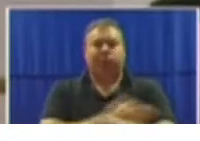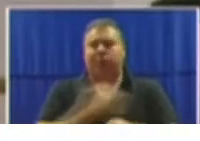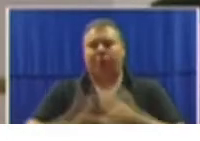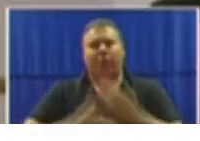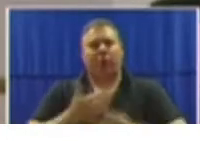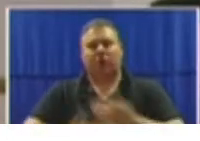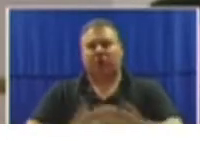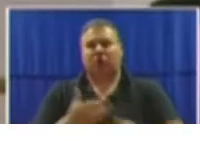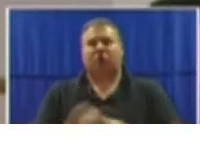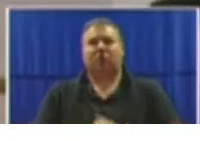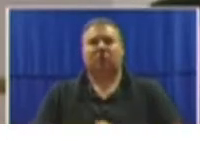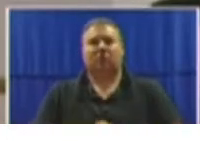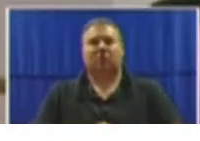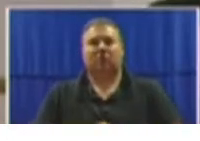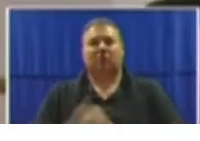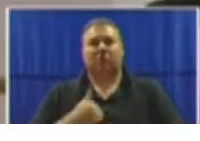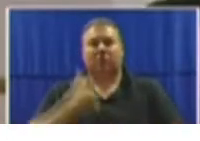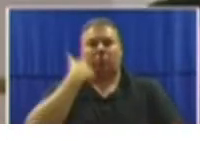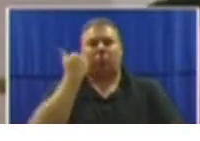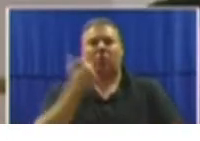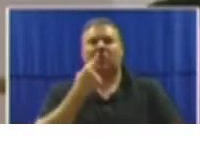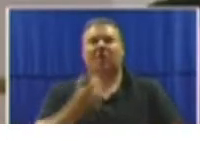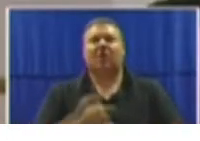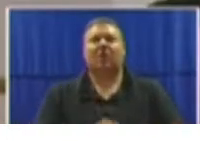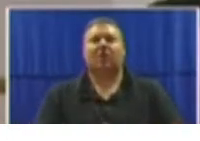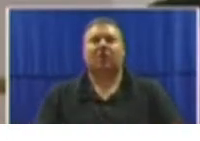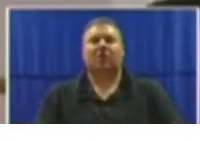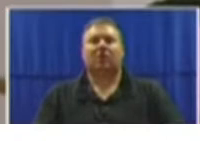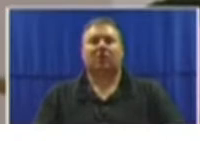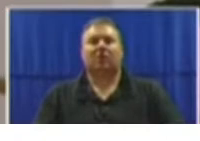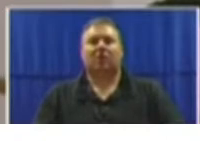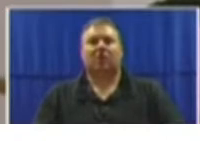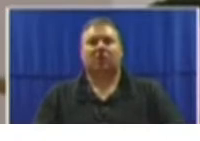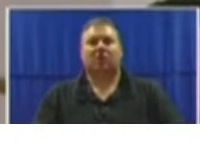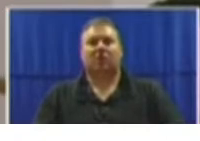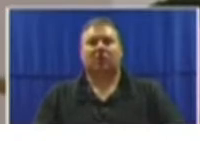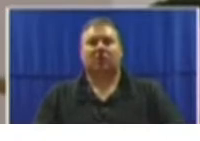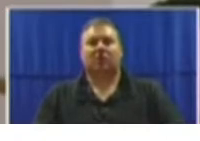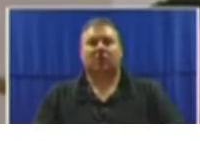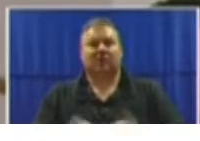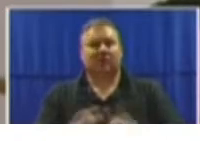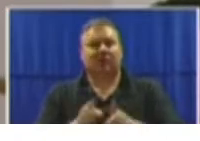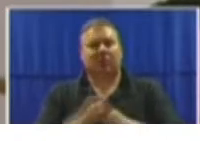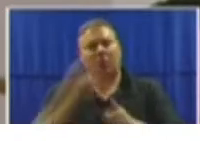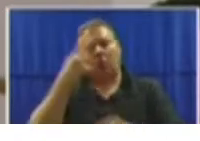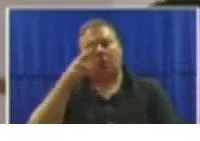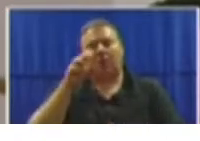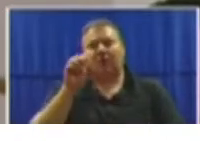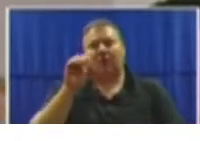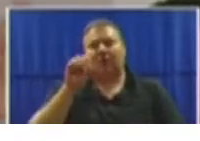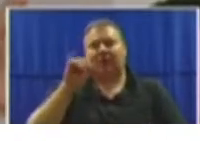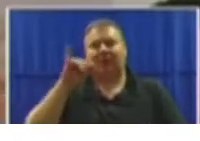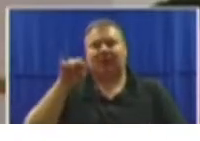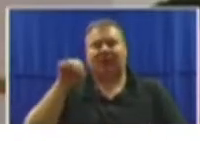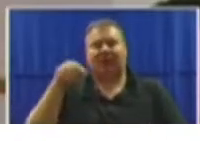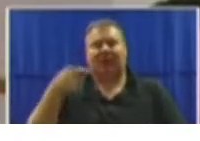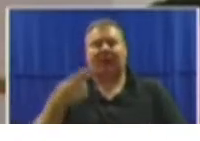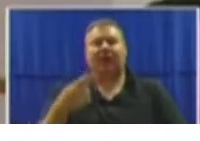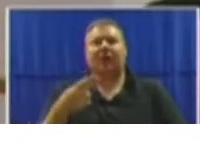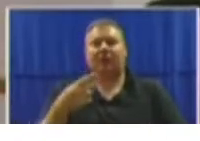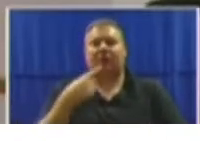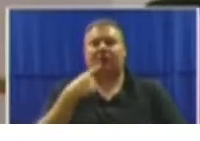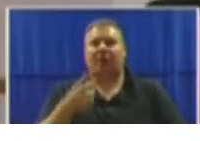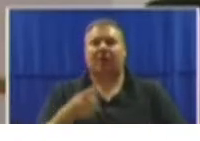What I therefore wish to say is, in line with what Honorable Singh is saying, let's take this thing back to